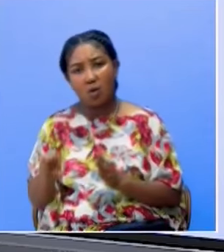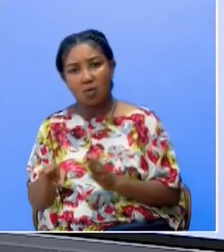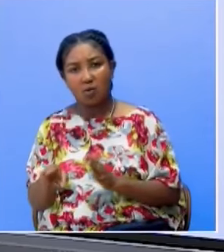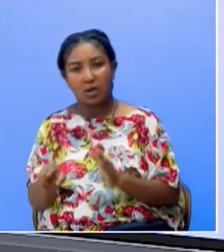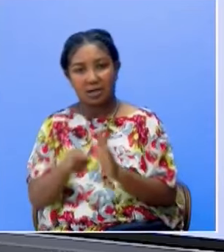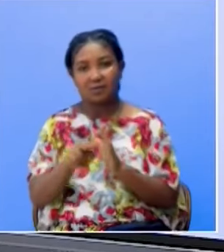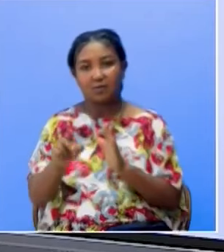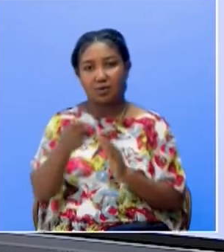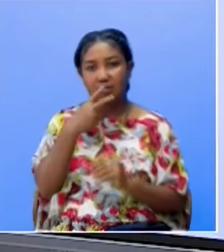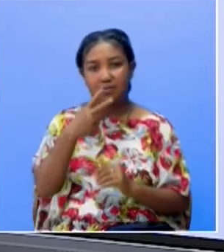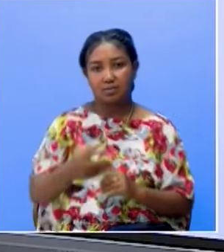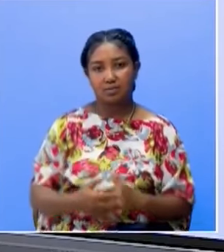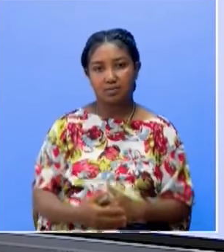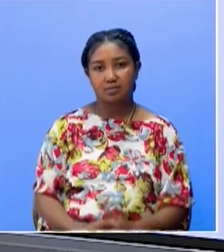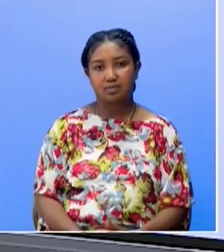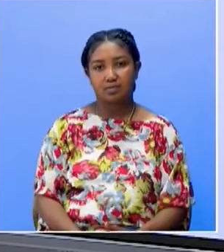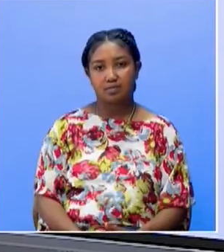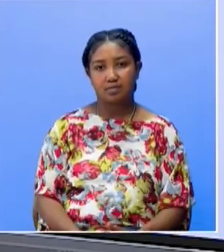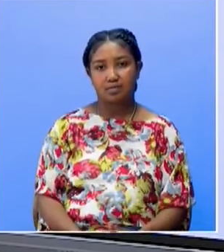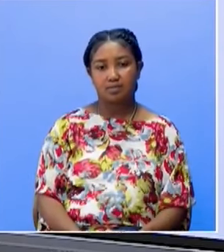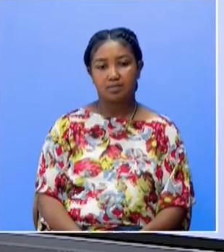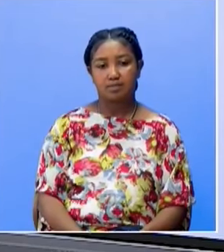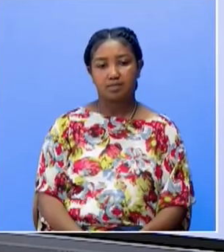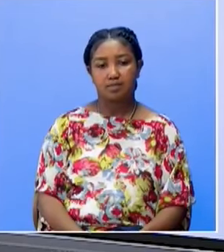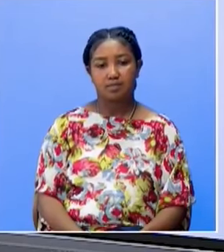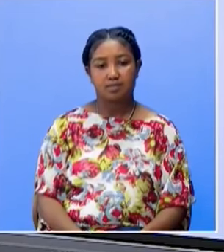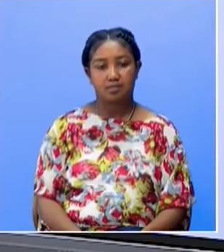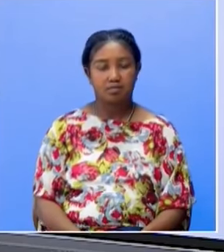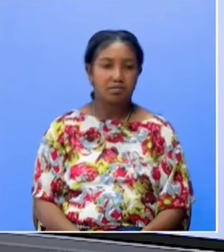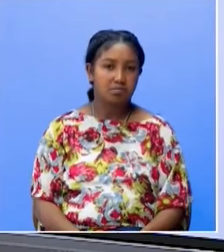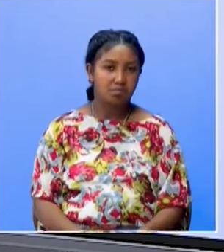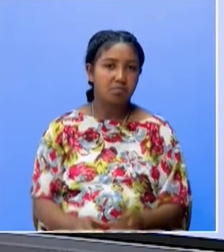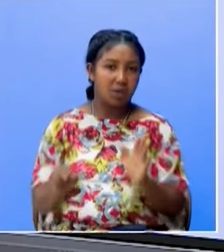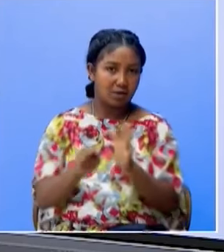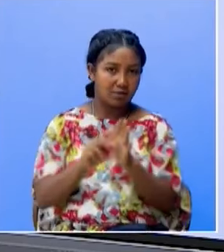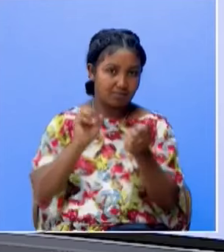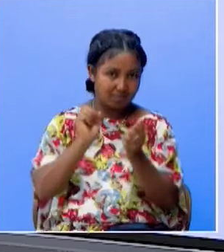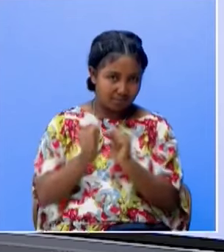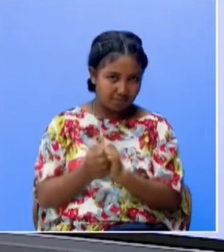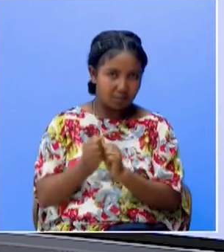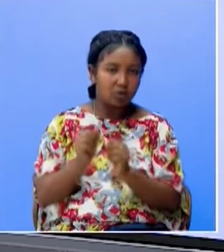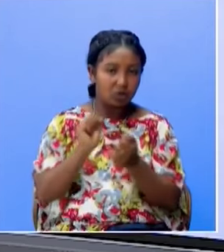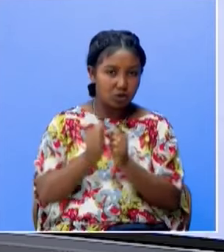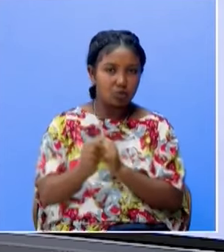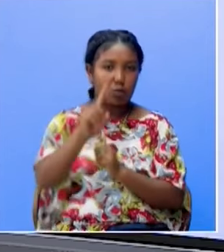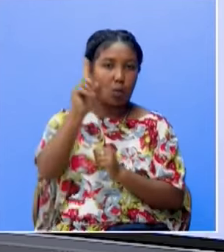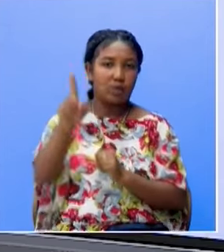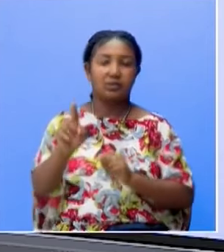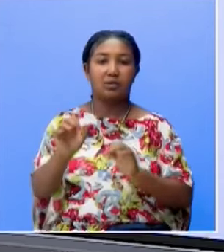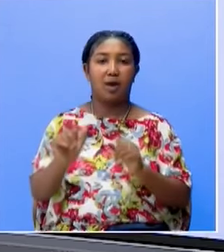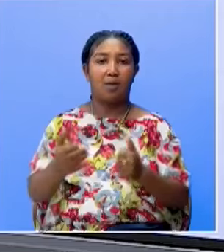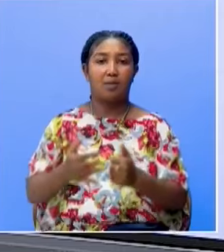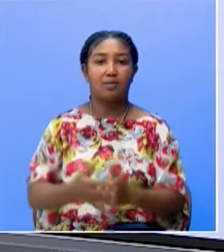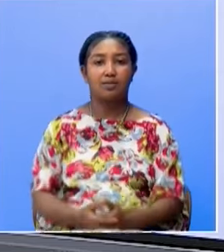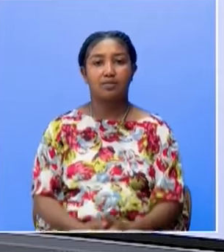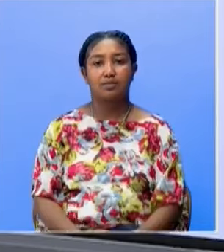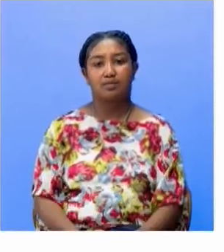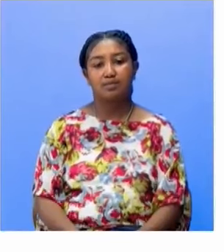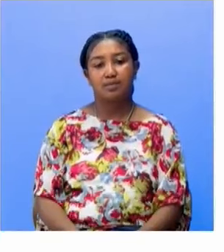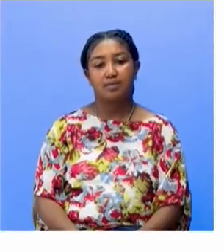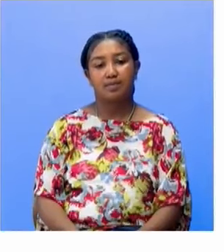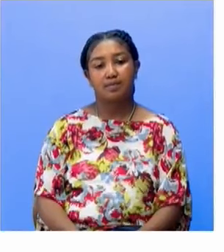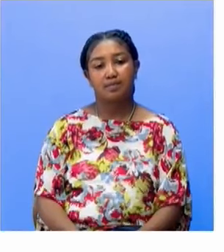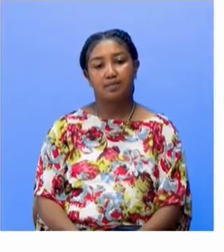negative? For example, let's change this one into negative one. Then we will change into question form. Okay?